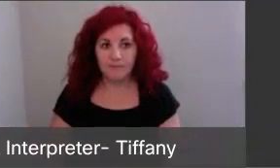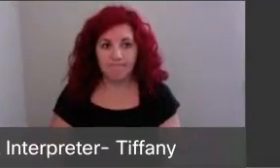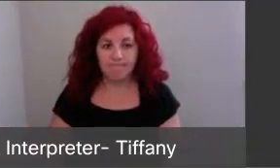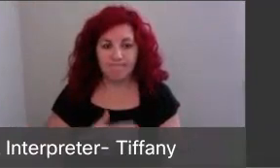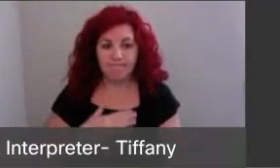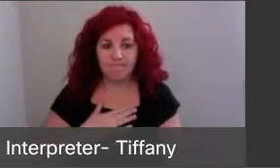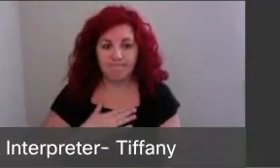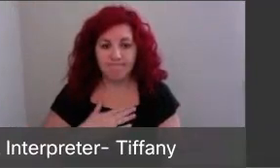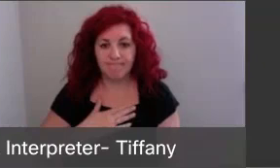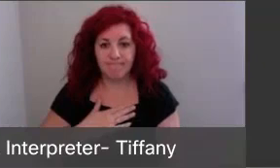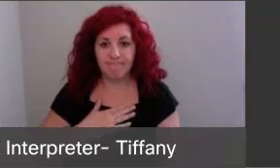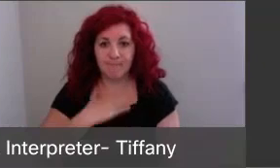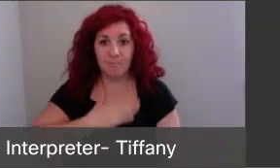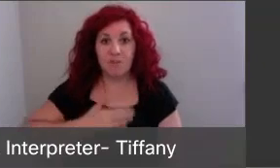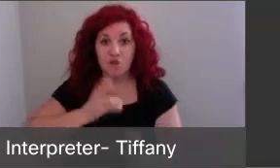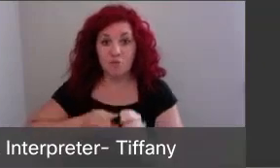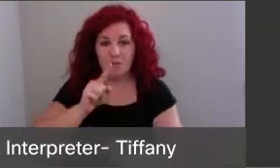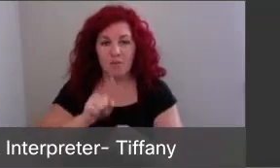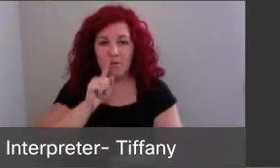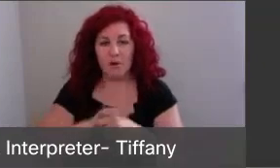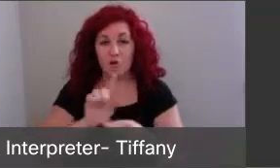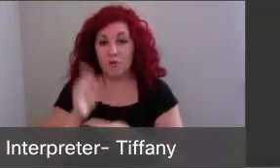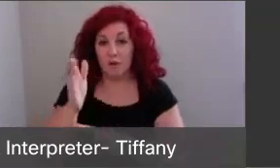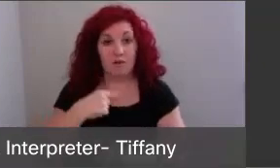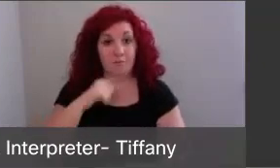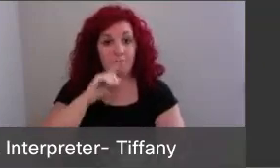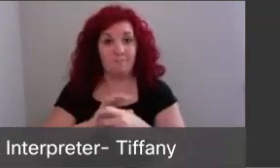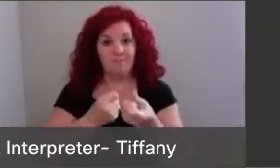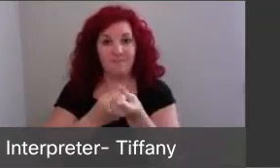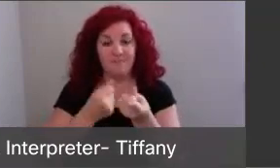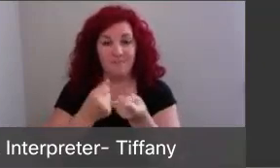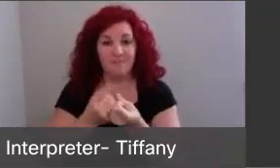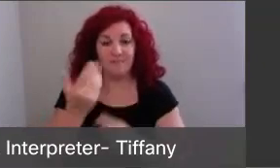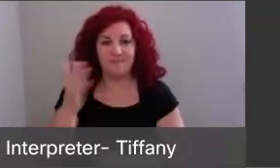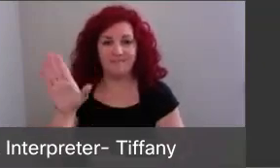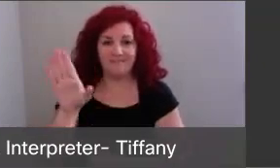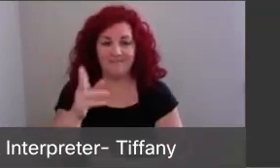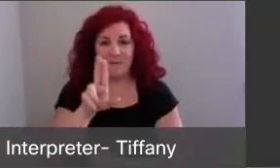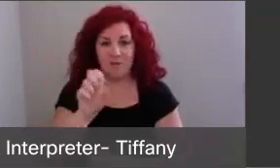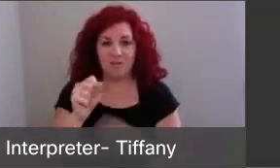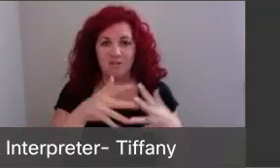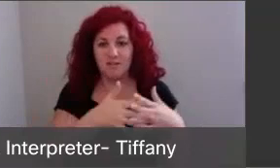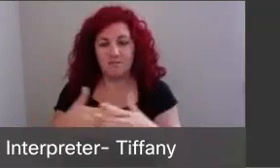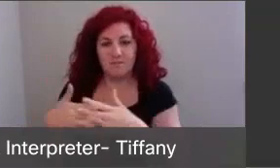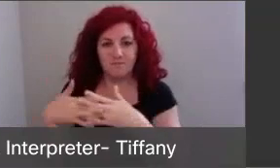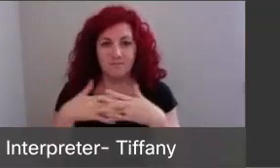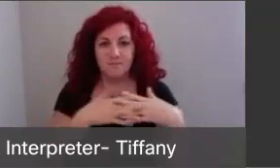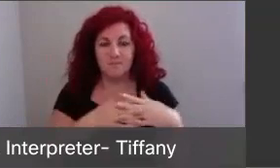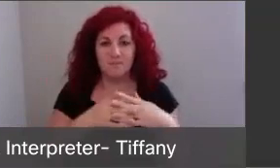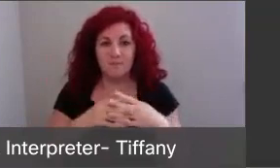Please join me in the pledge to our flag. I pledge allegiance to the flag of the United States of